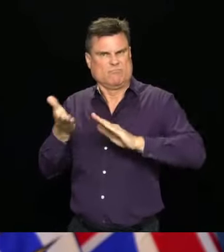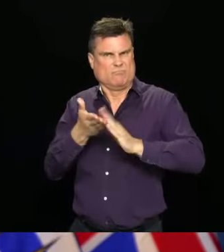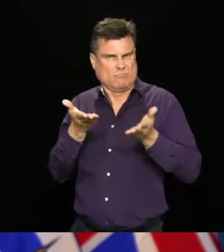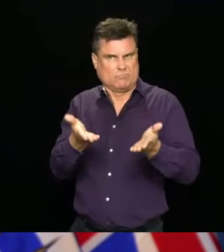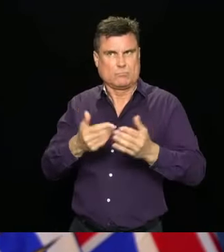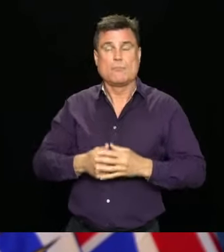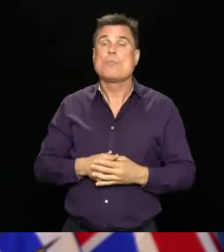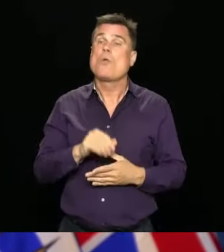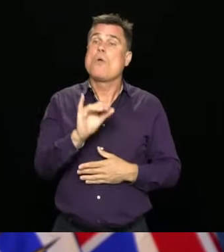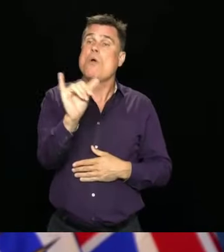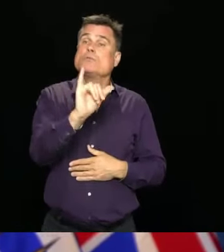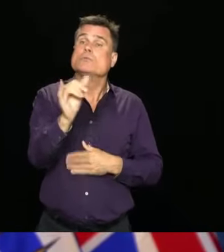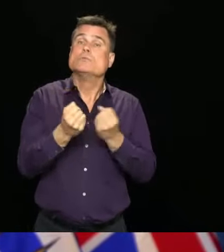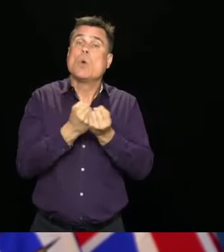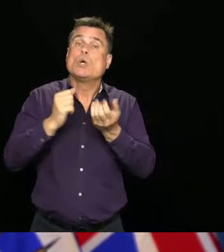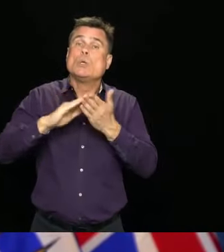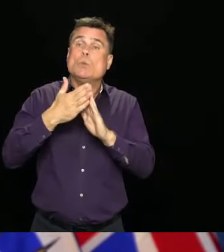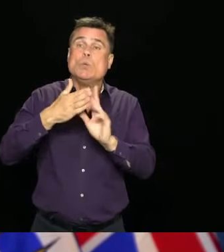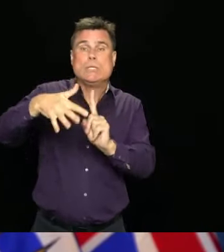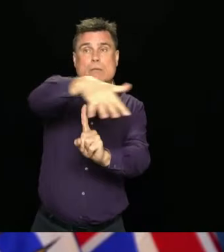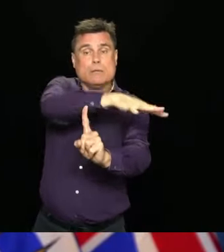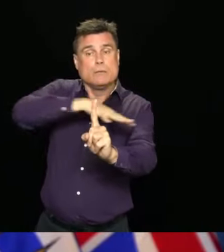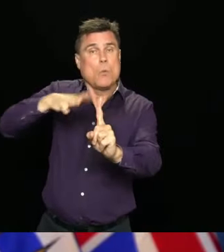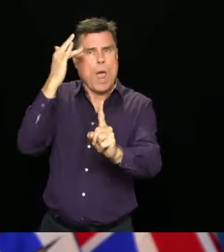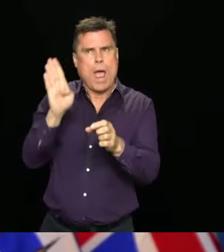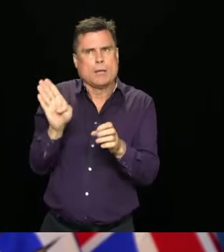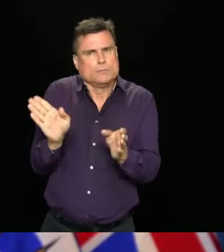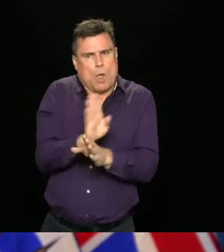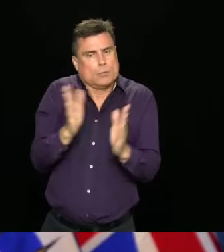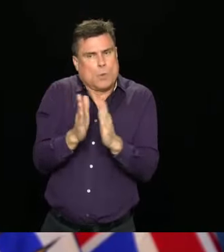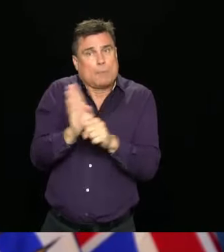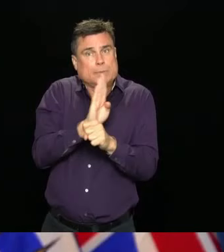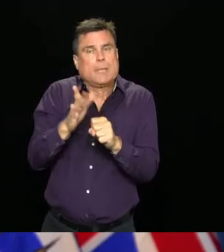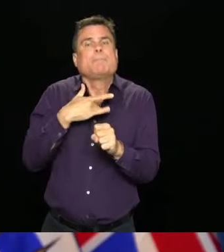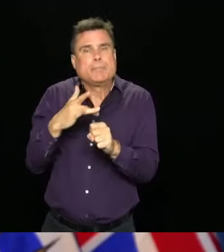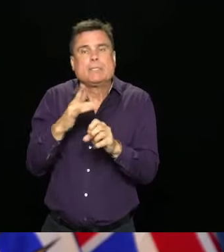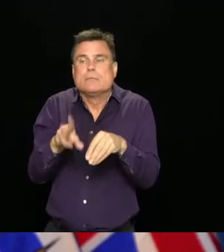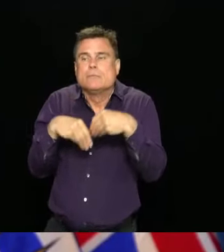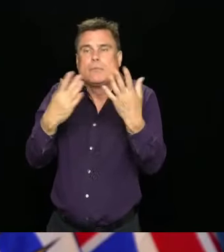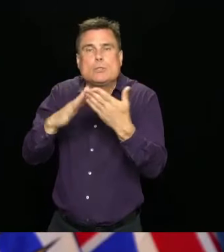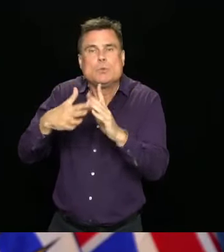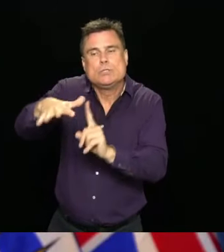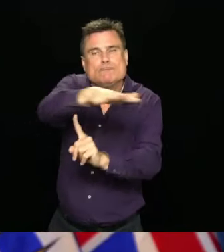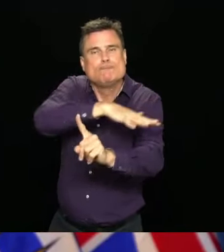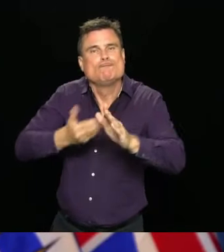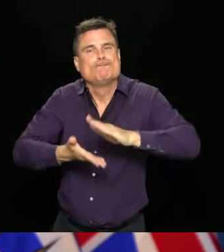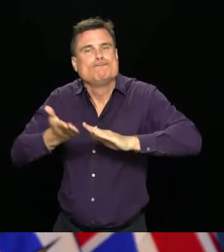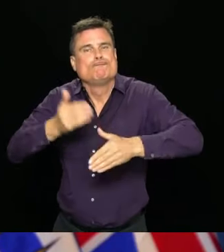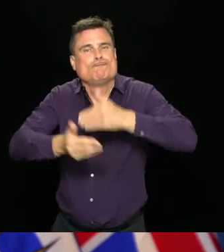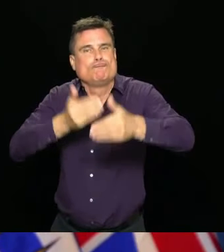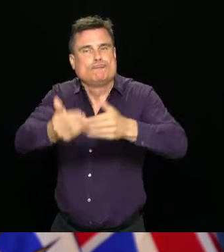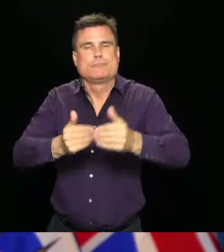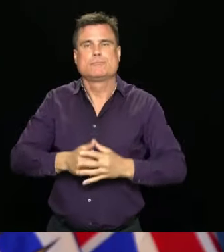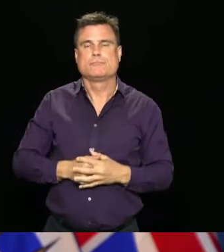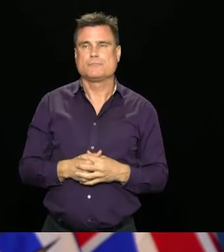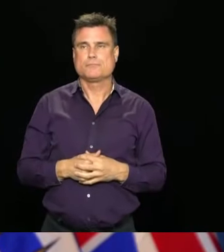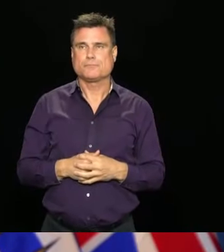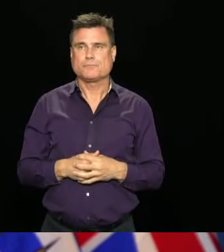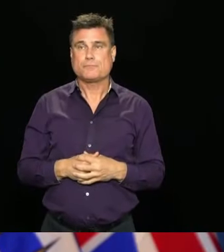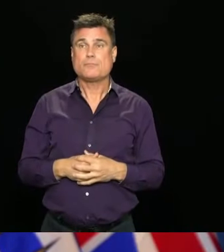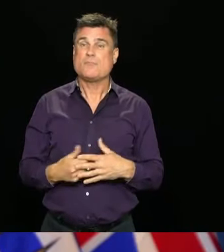communities because those small businesses have assistance to be able to continue to operate. We're hearing so many positive